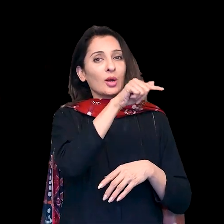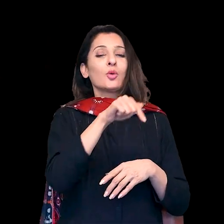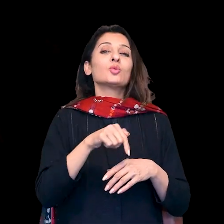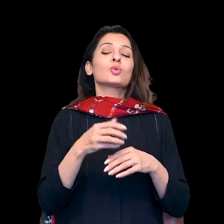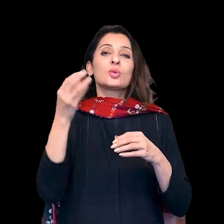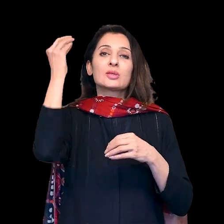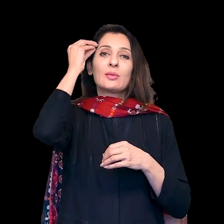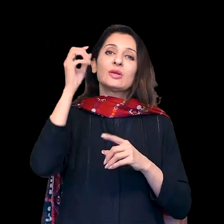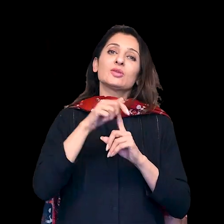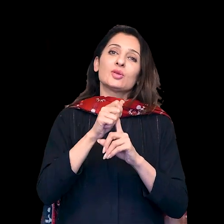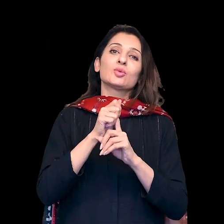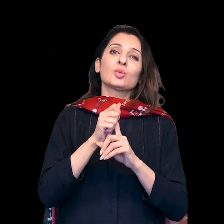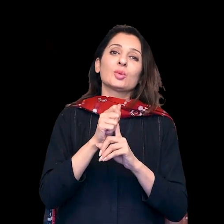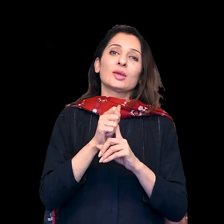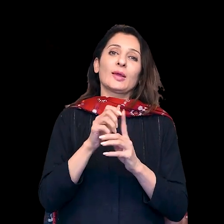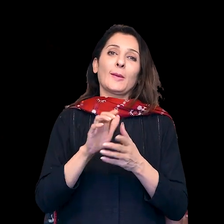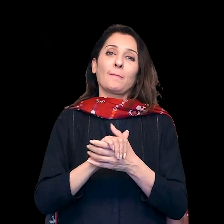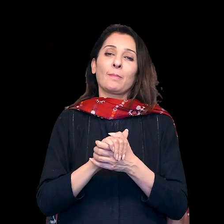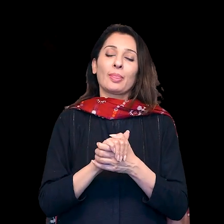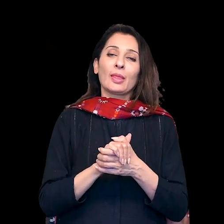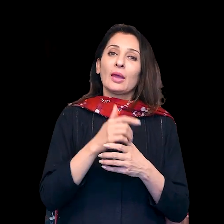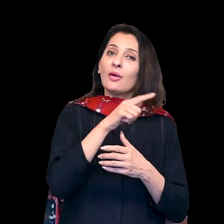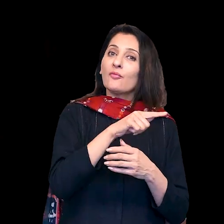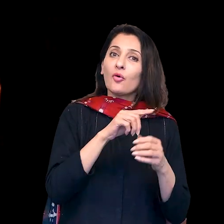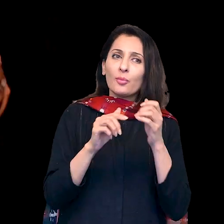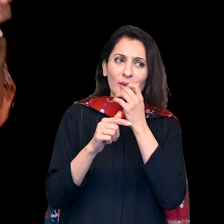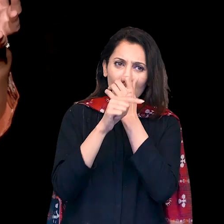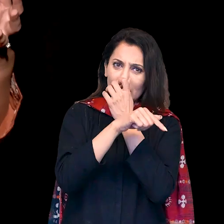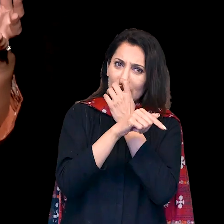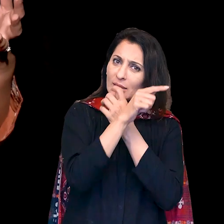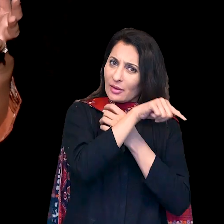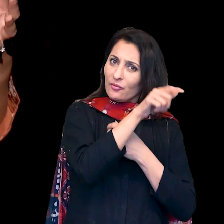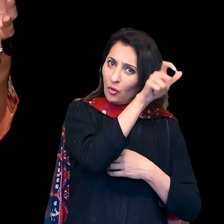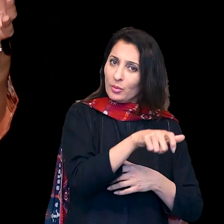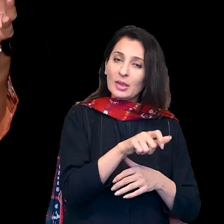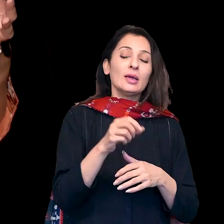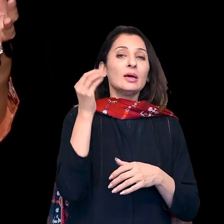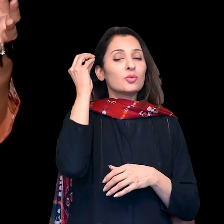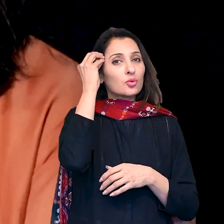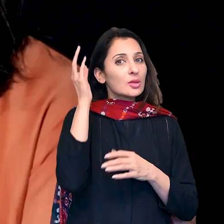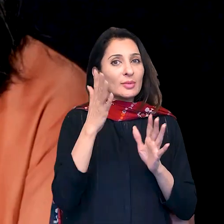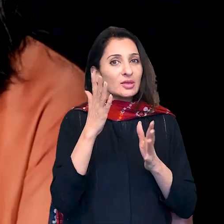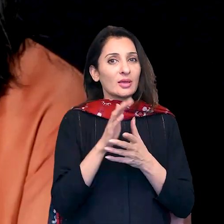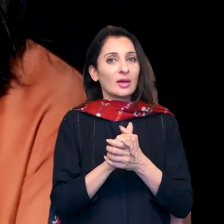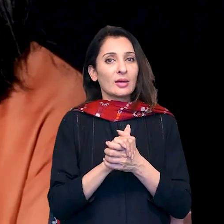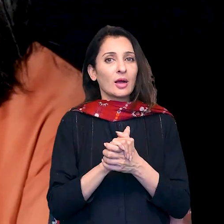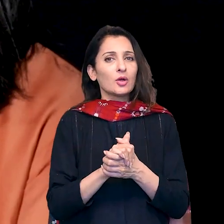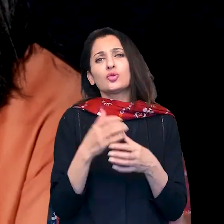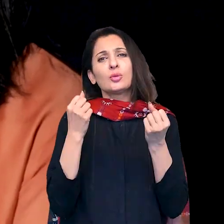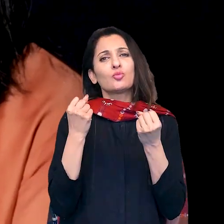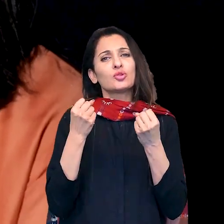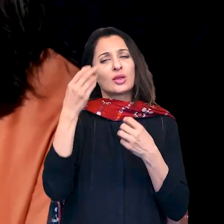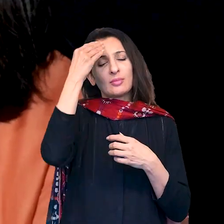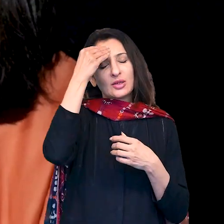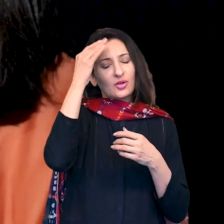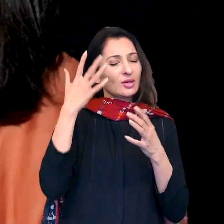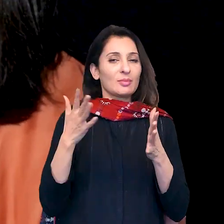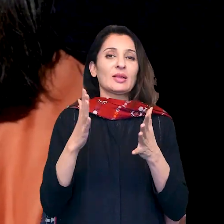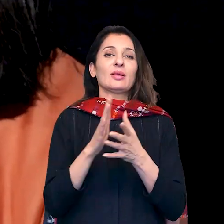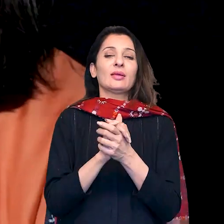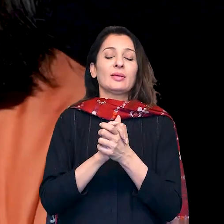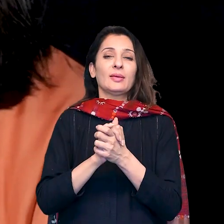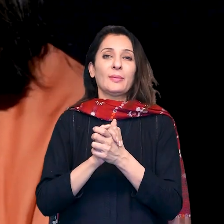because they don't want to. Perhaps you do want to understand, maybe they also don't really understand themselves. Bonds and connections we make with other